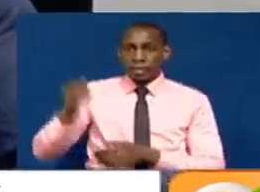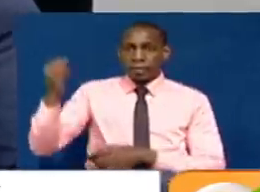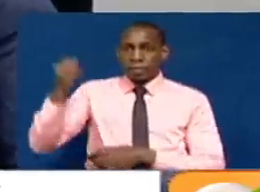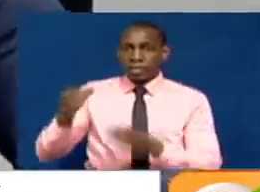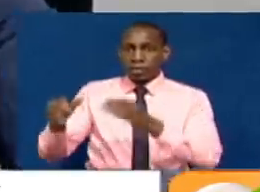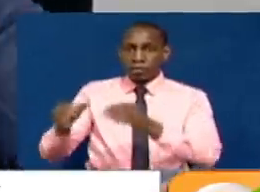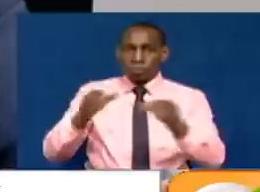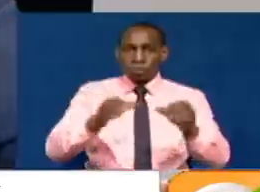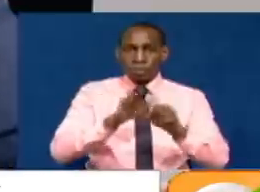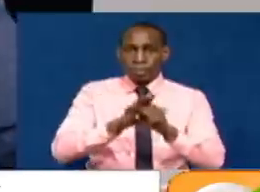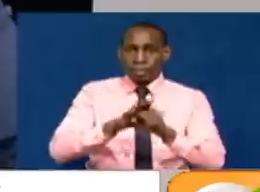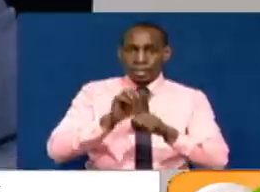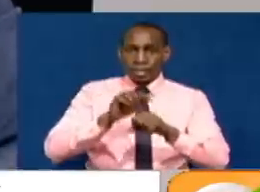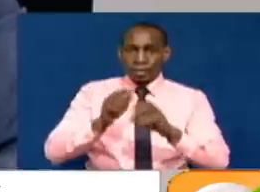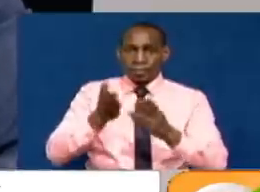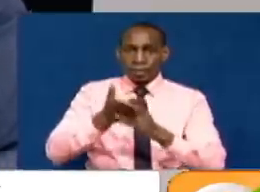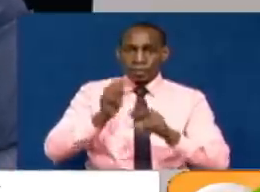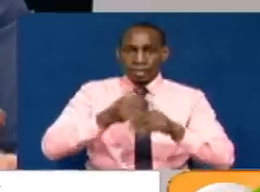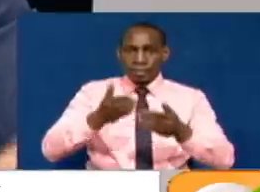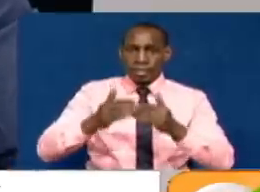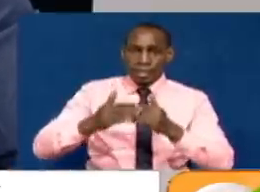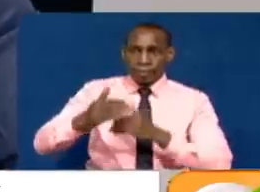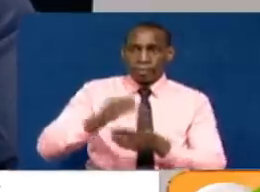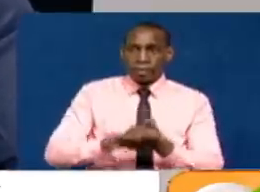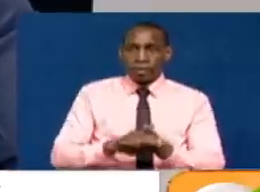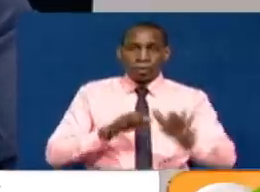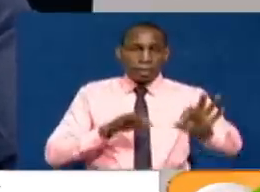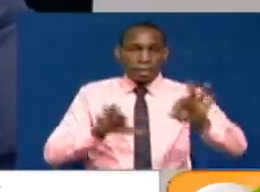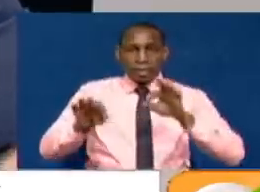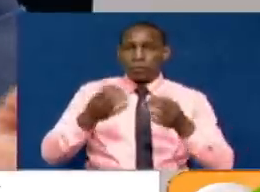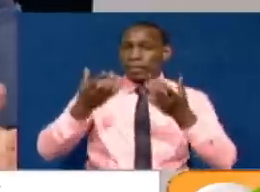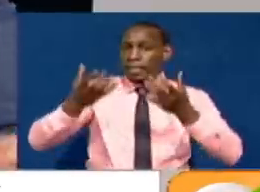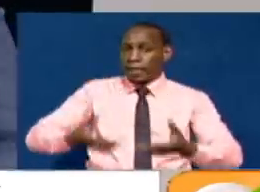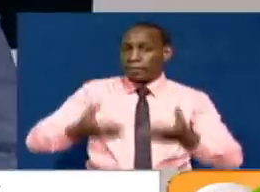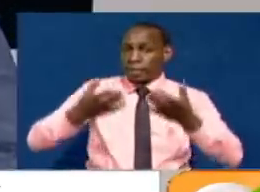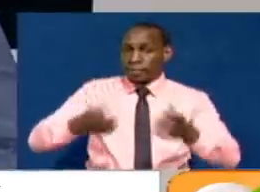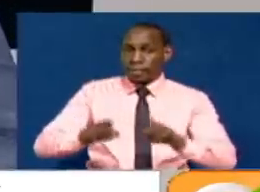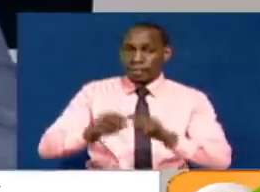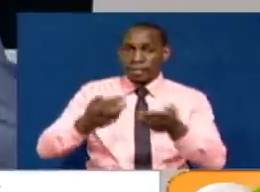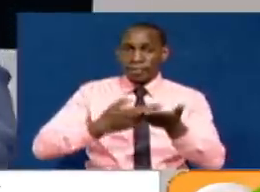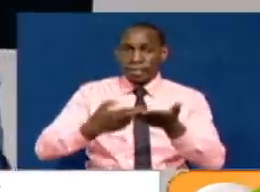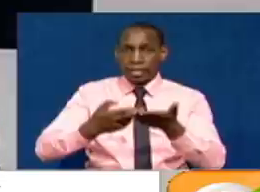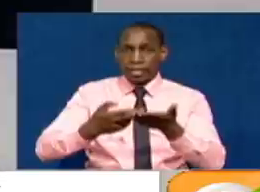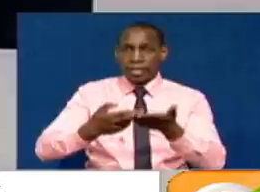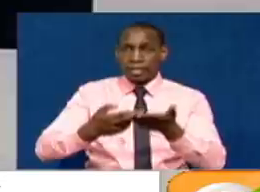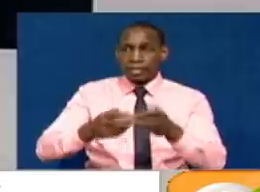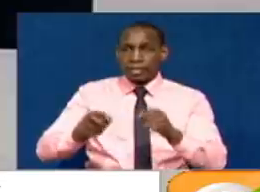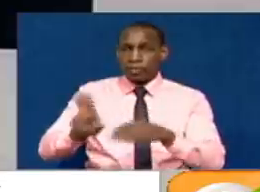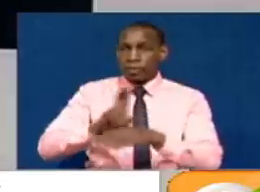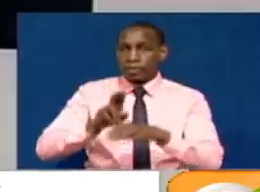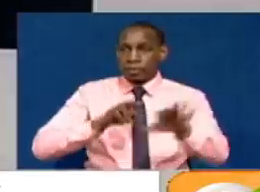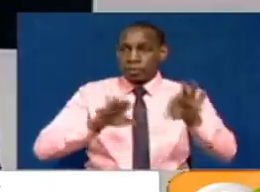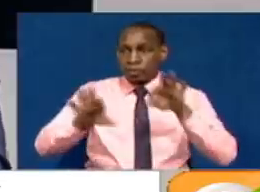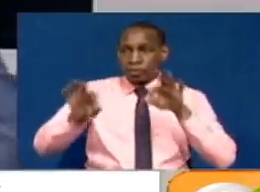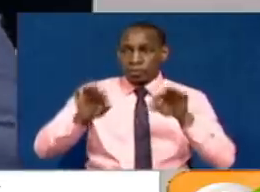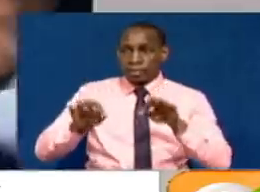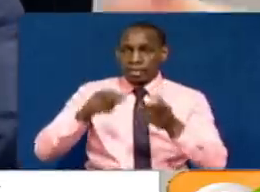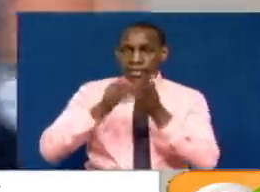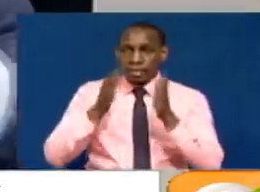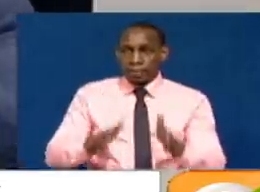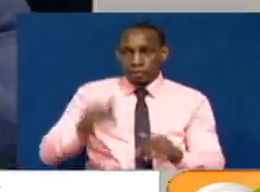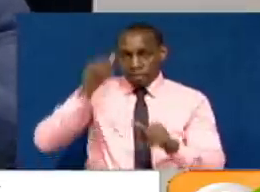parties, between now and that period, will be forced to do a lot of recruitment and have registers that will be used to nominate